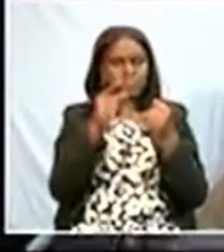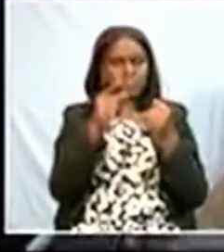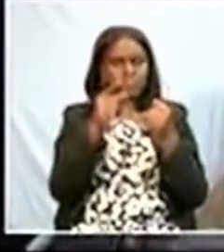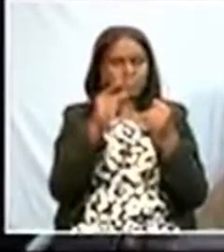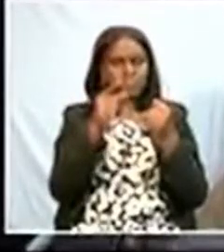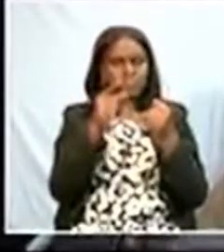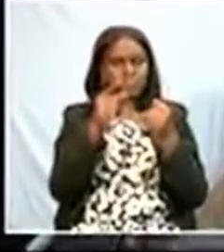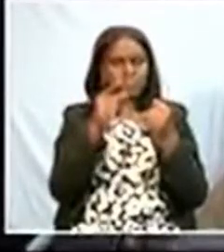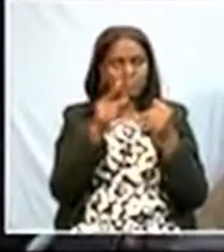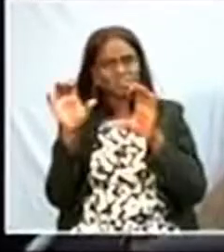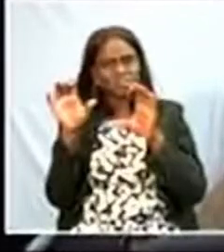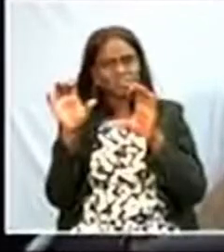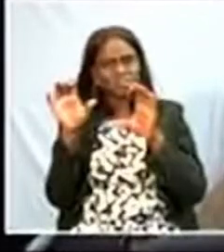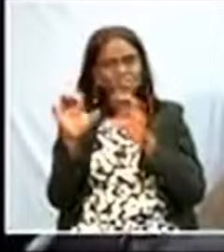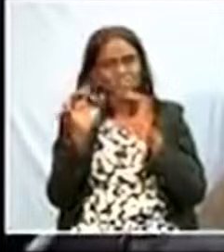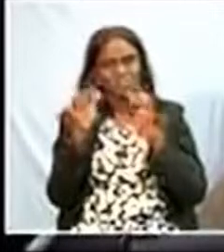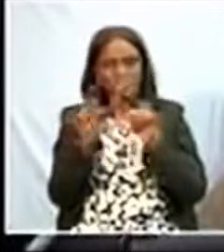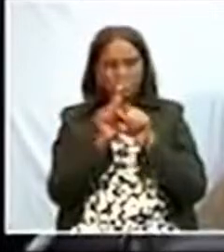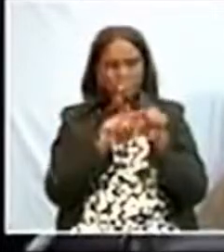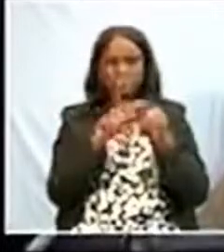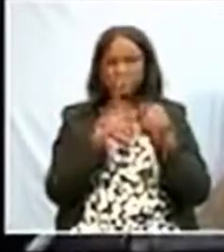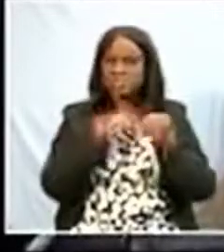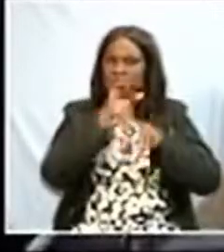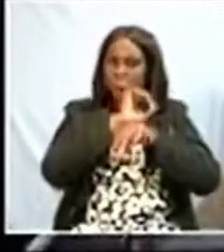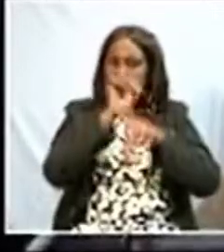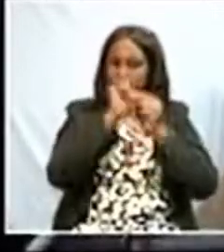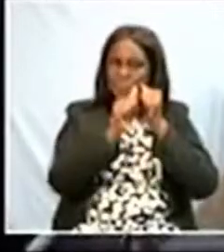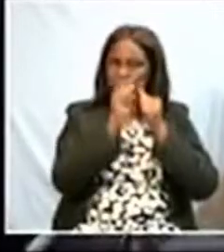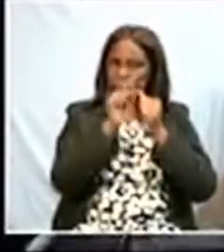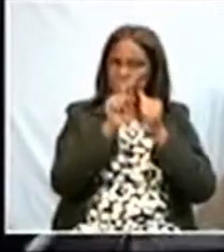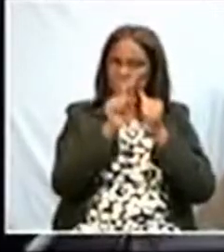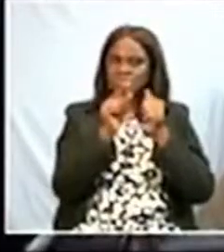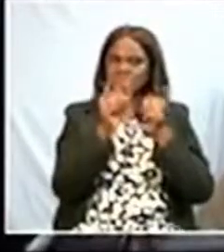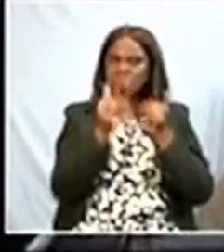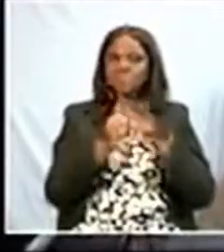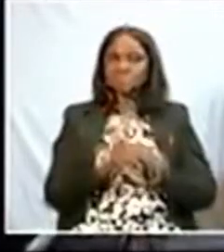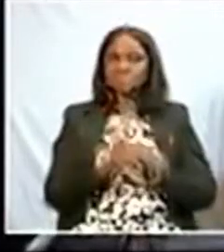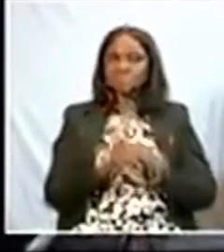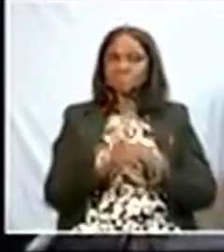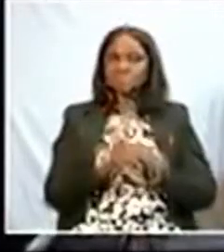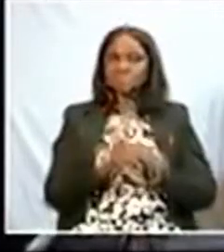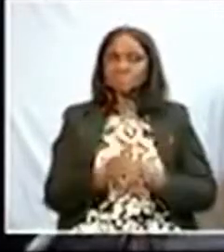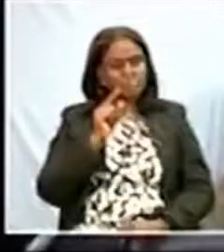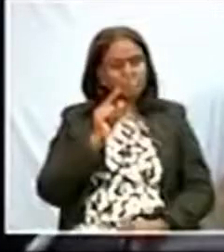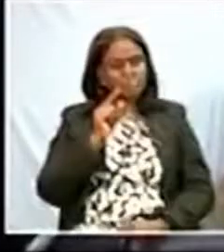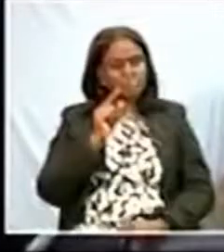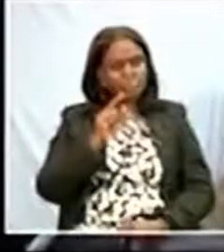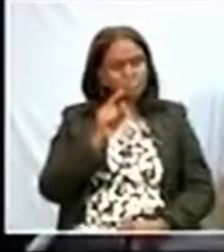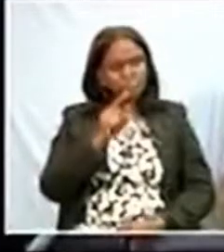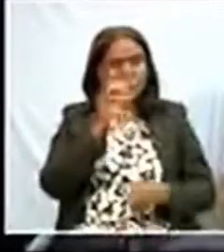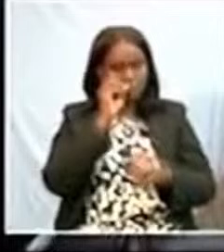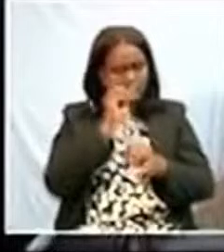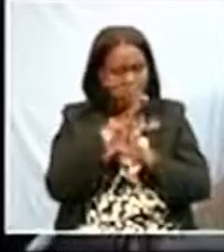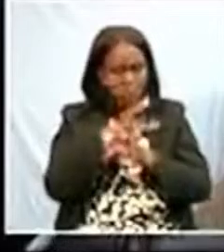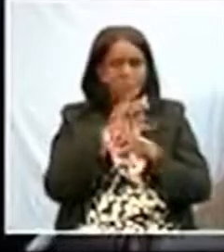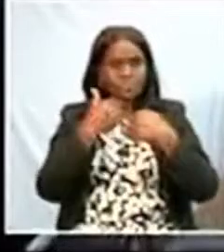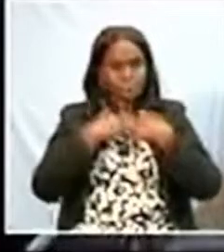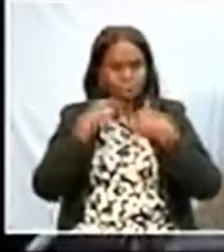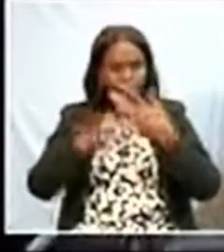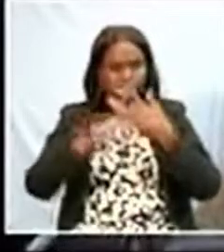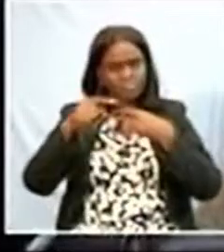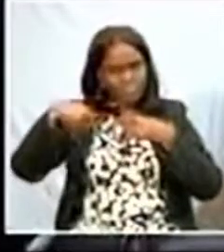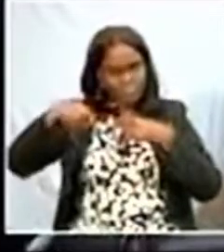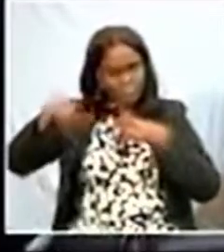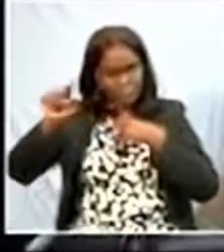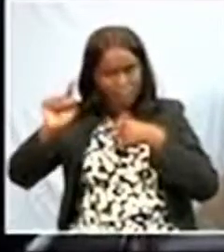Did the council? In fact, they had an opportunity because this contractor was already had a running